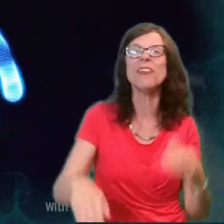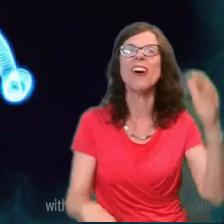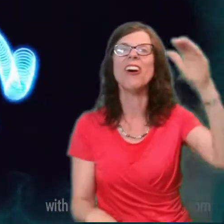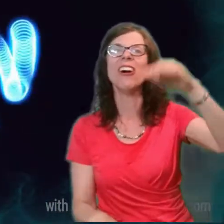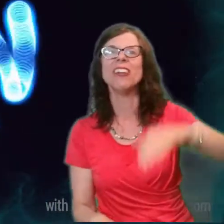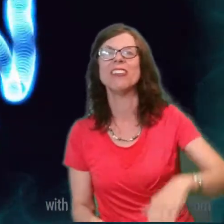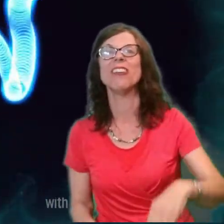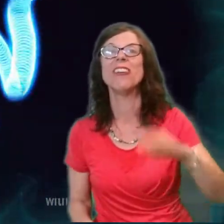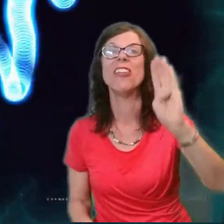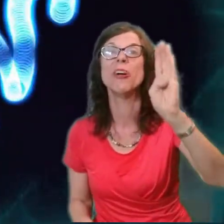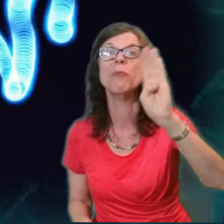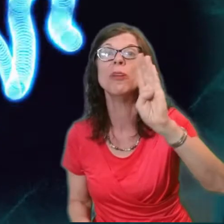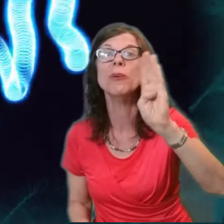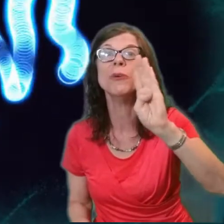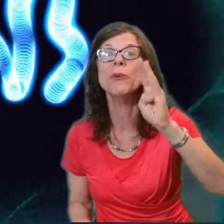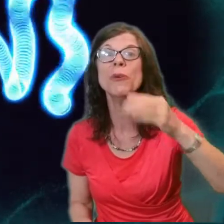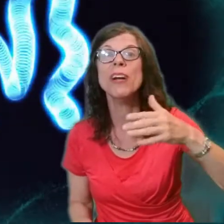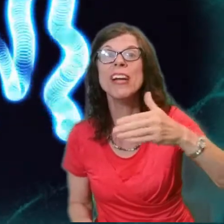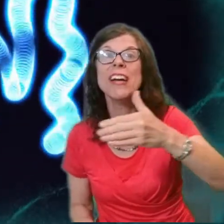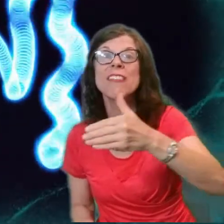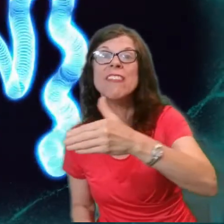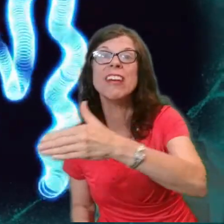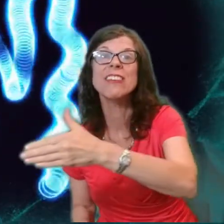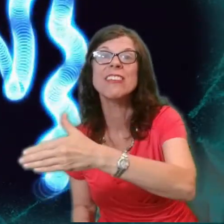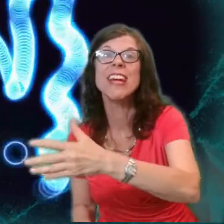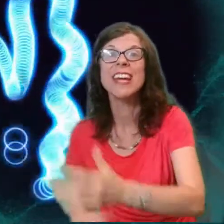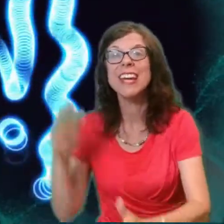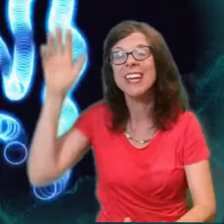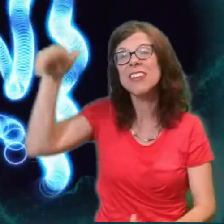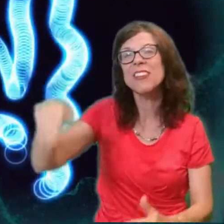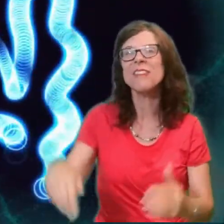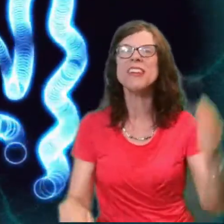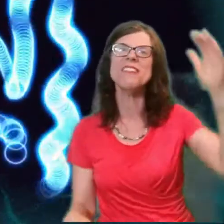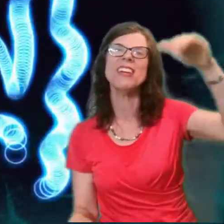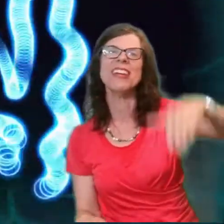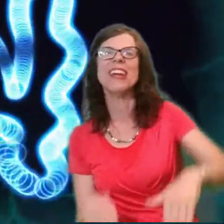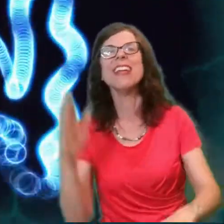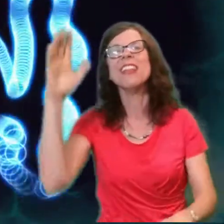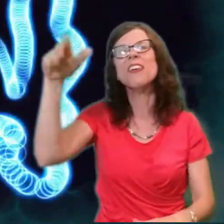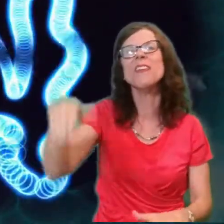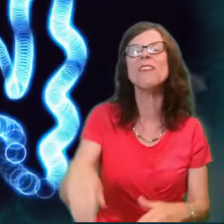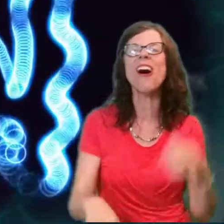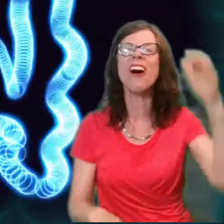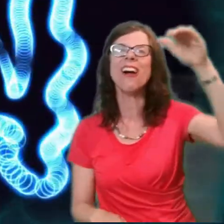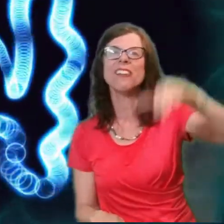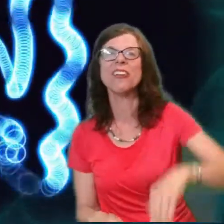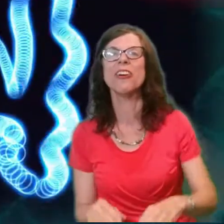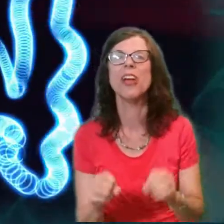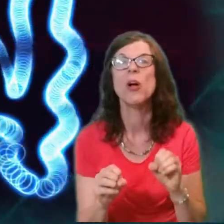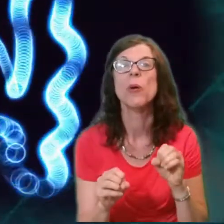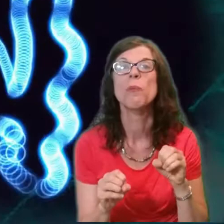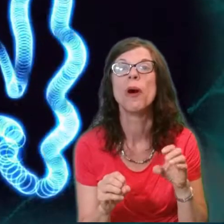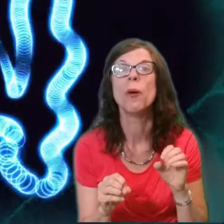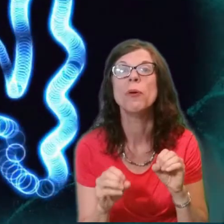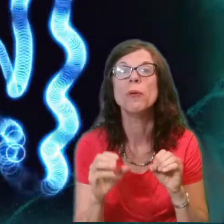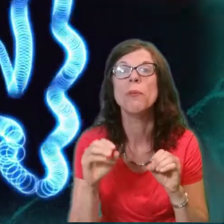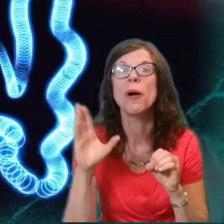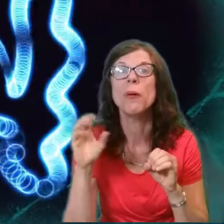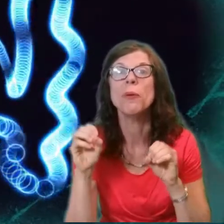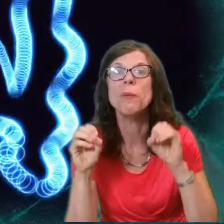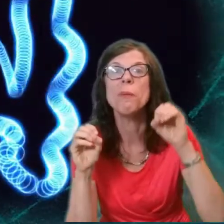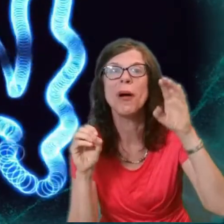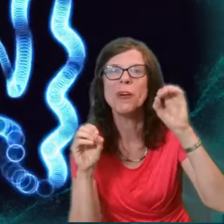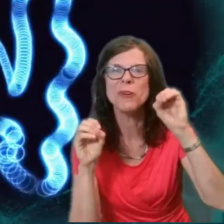in the water. The blue fish is swimming in the water.